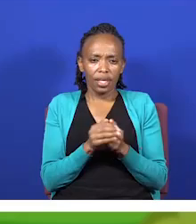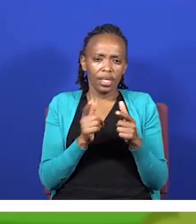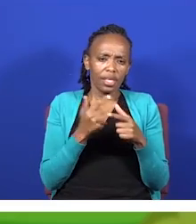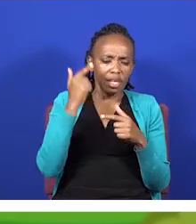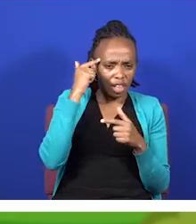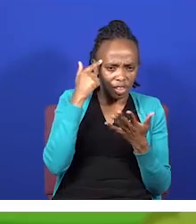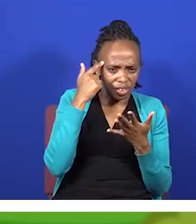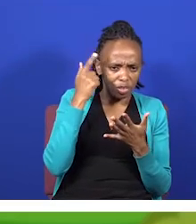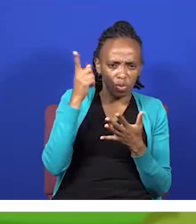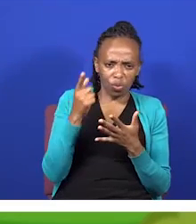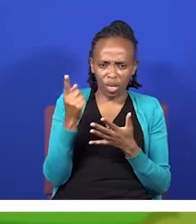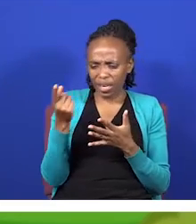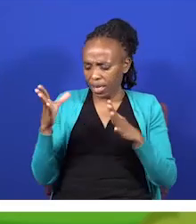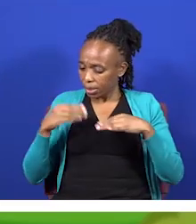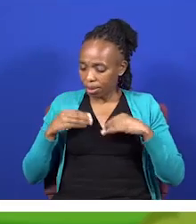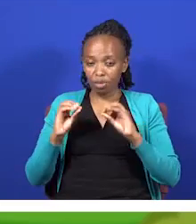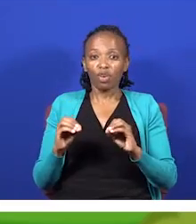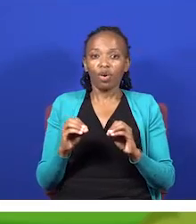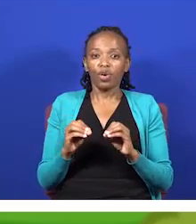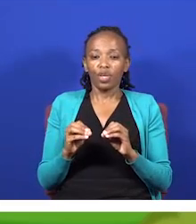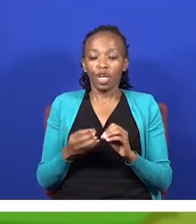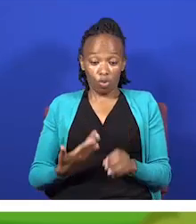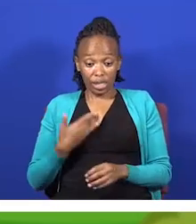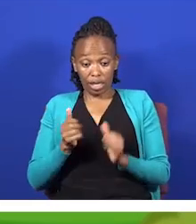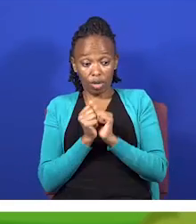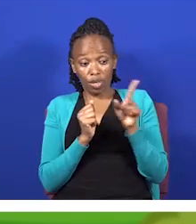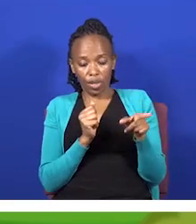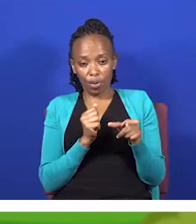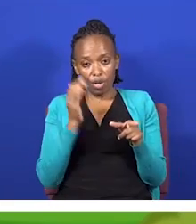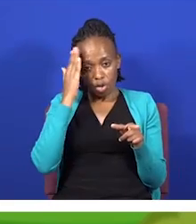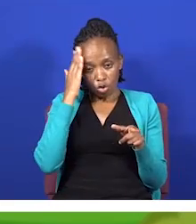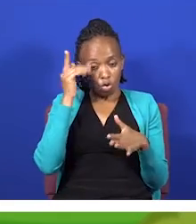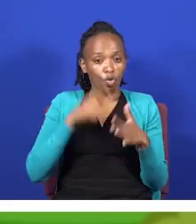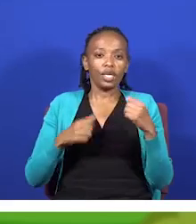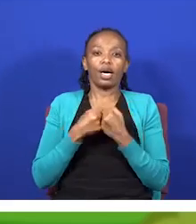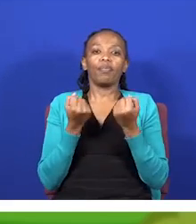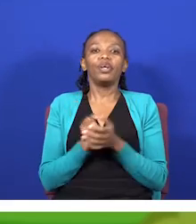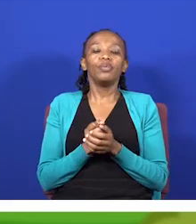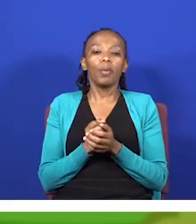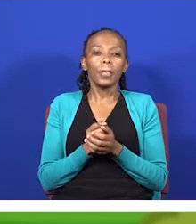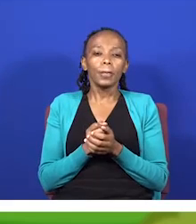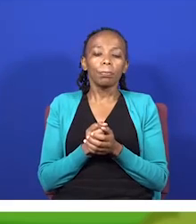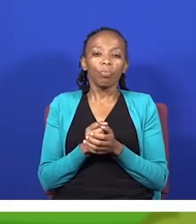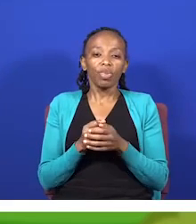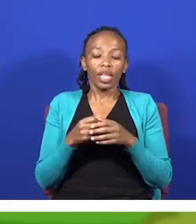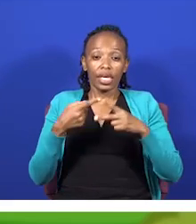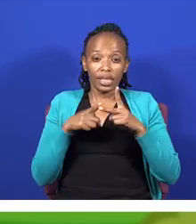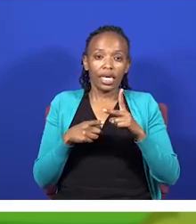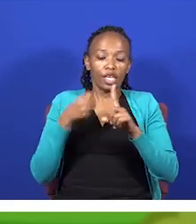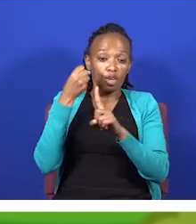one didn't accept that and was mad about it. Do you know what happened? They started